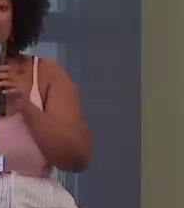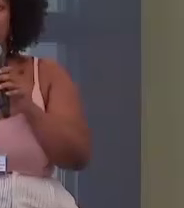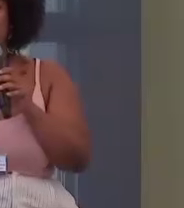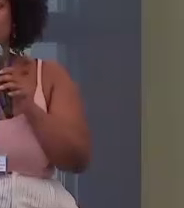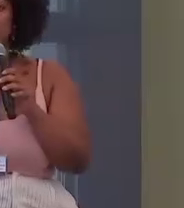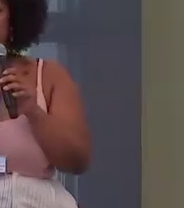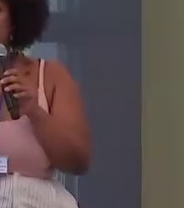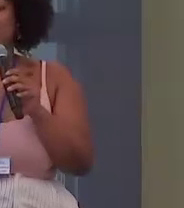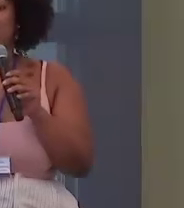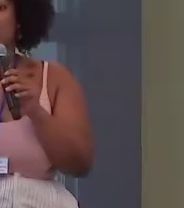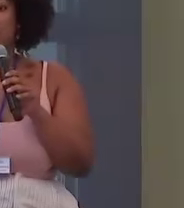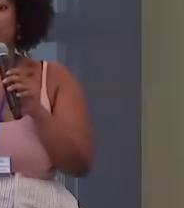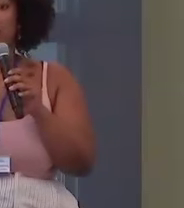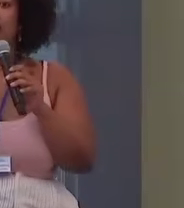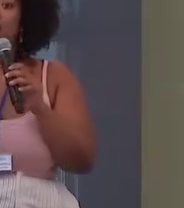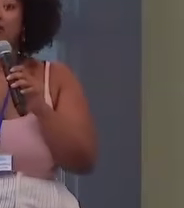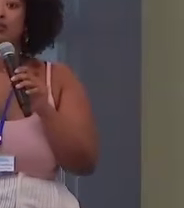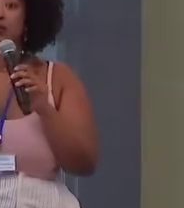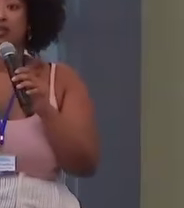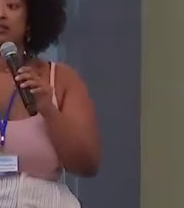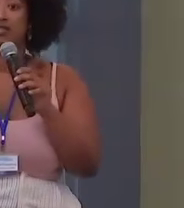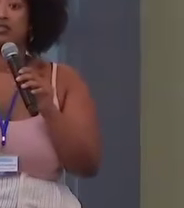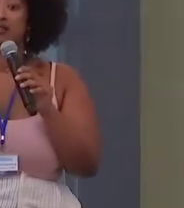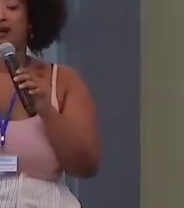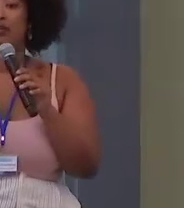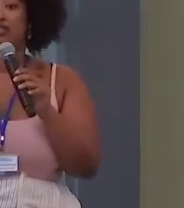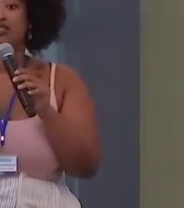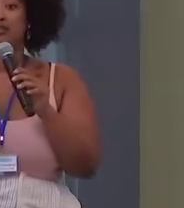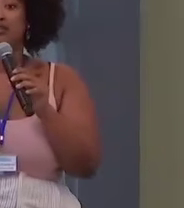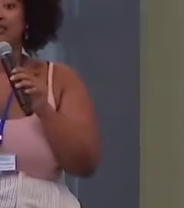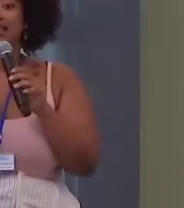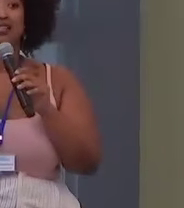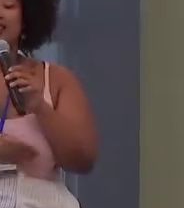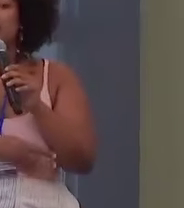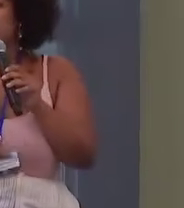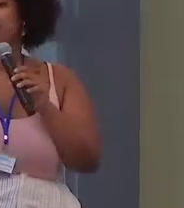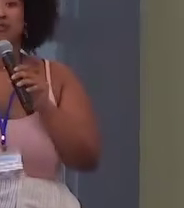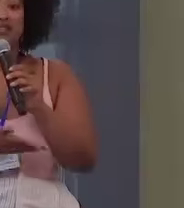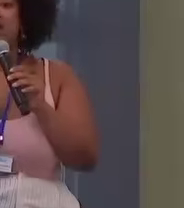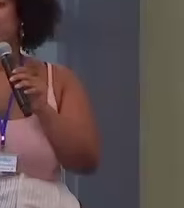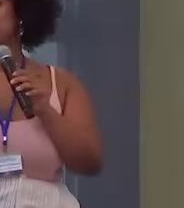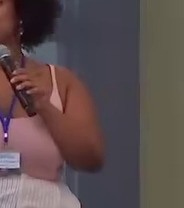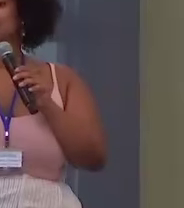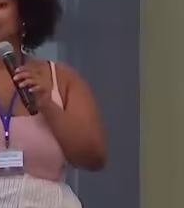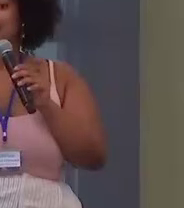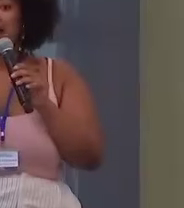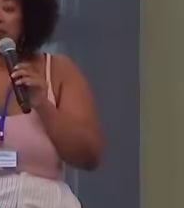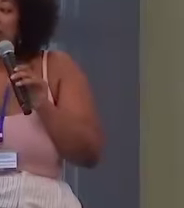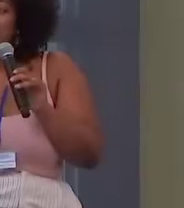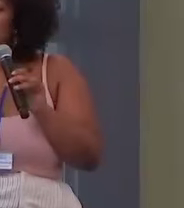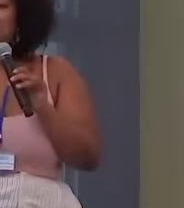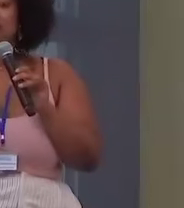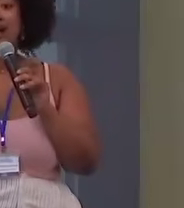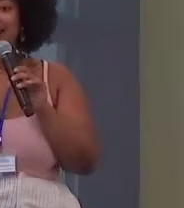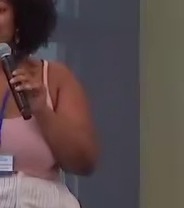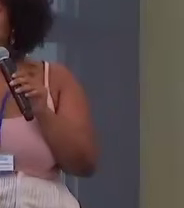fully ready and capable of taking this job on, but I also am going to need these accommodations. And it's just, that's what it is. It's not